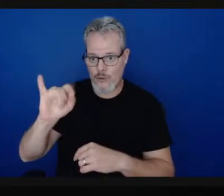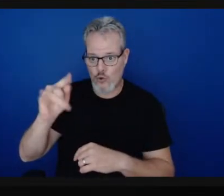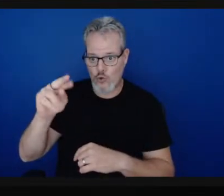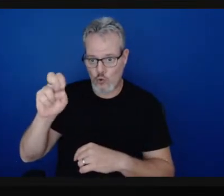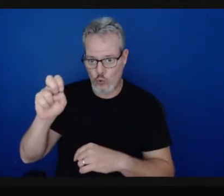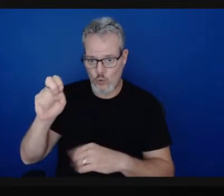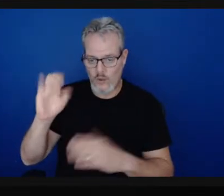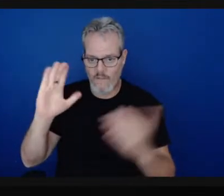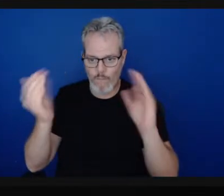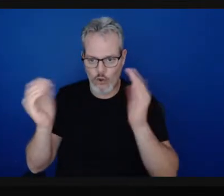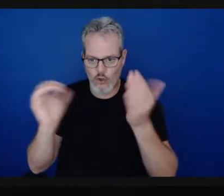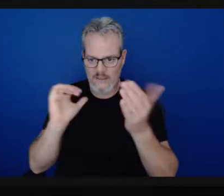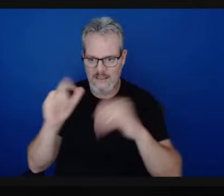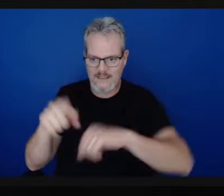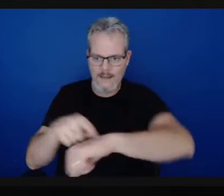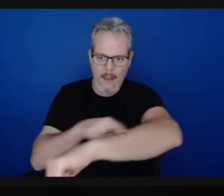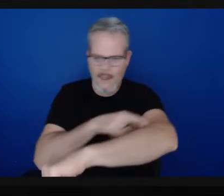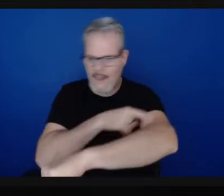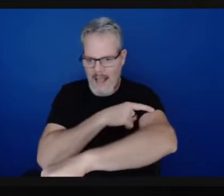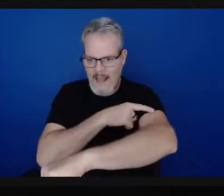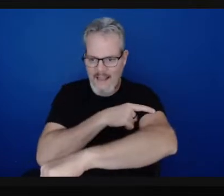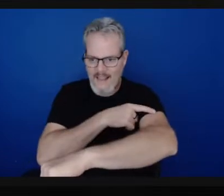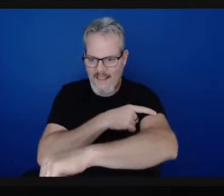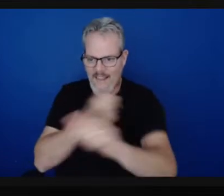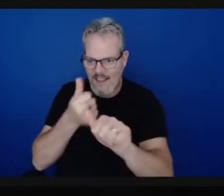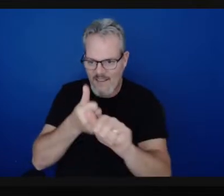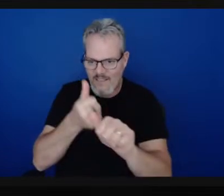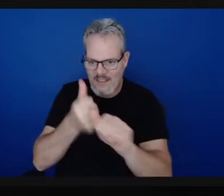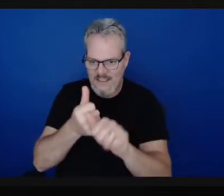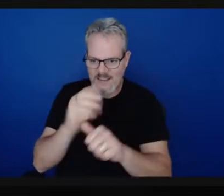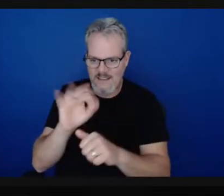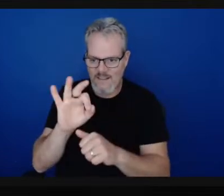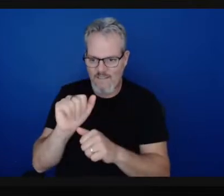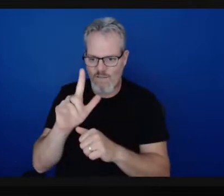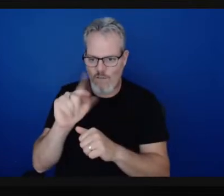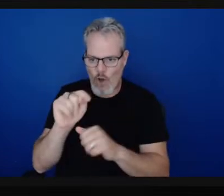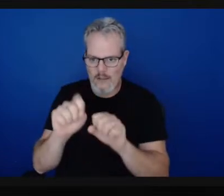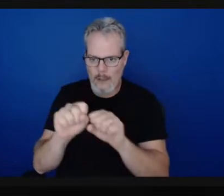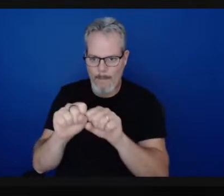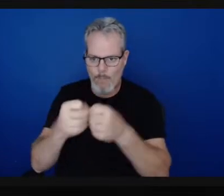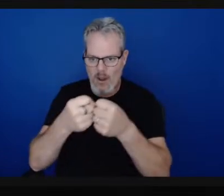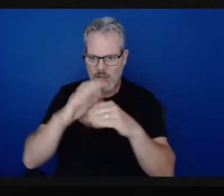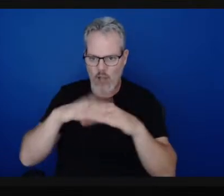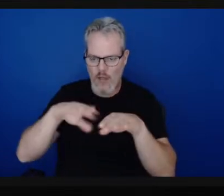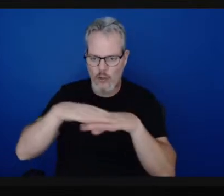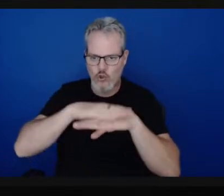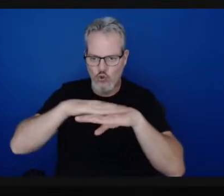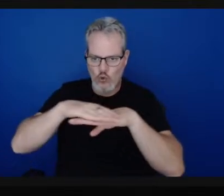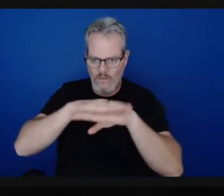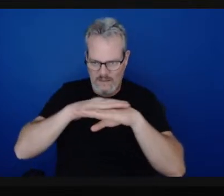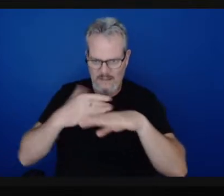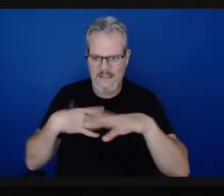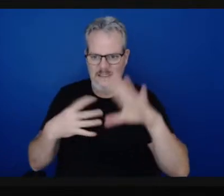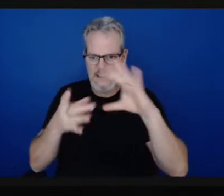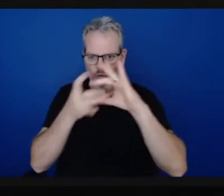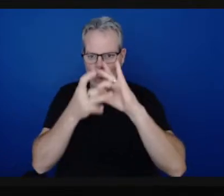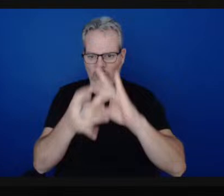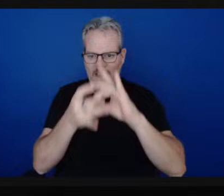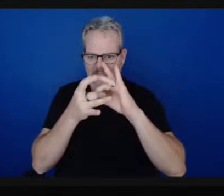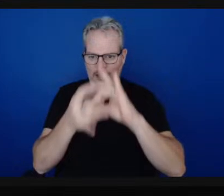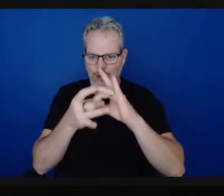length of the fault that breaks on the surface, right? And there's a pretty linear relationship on a